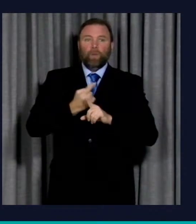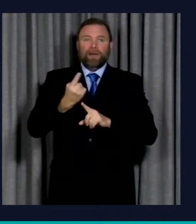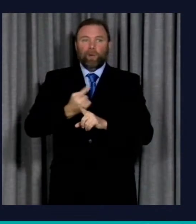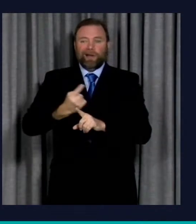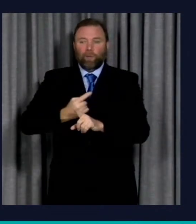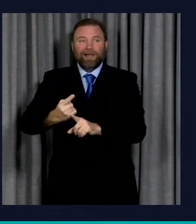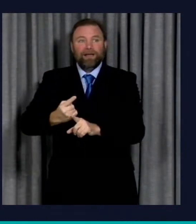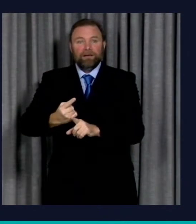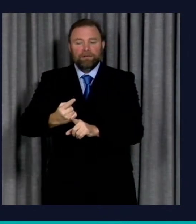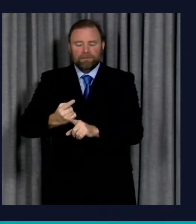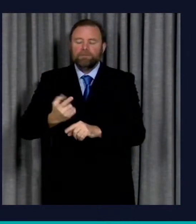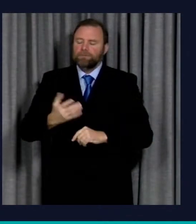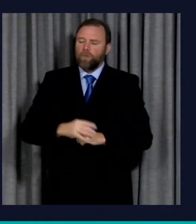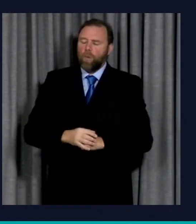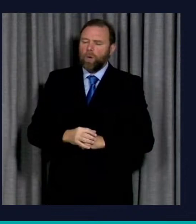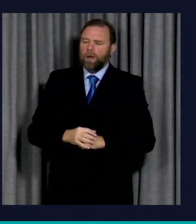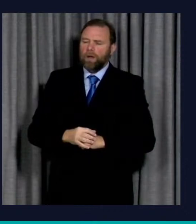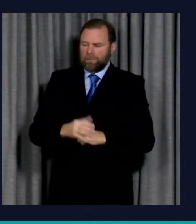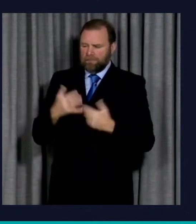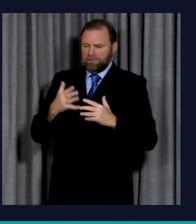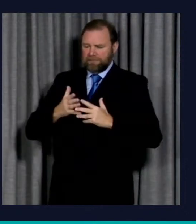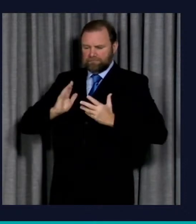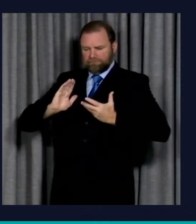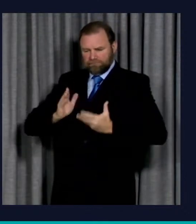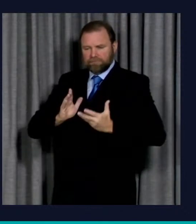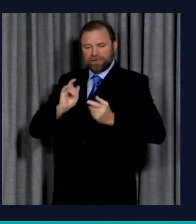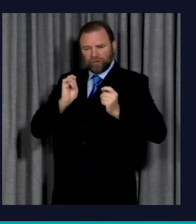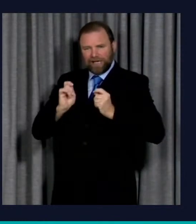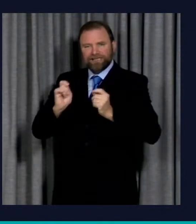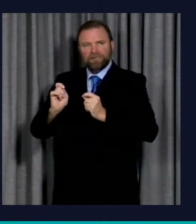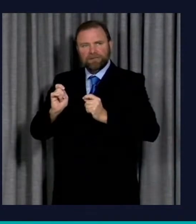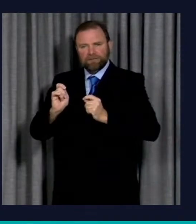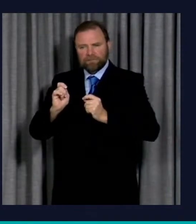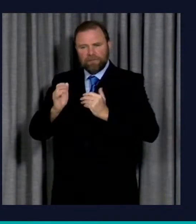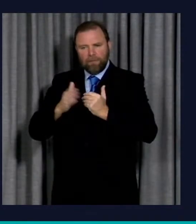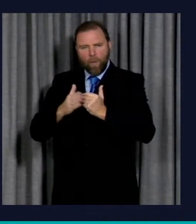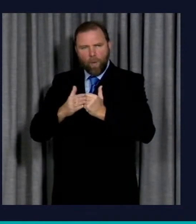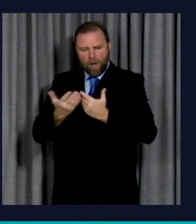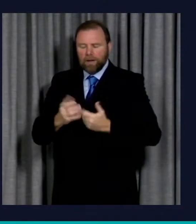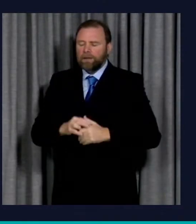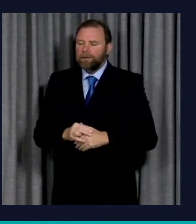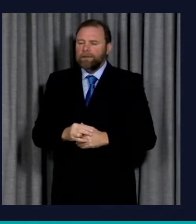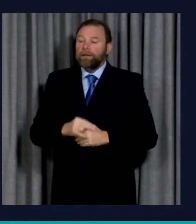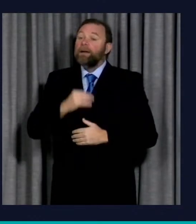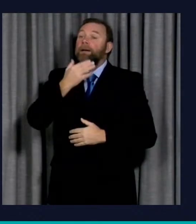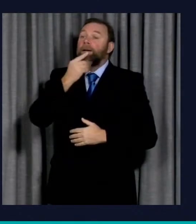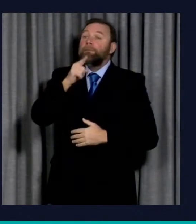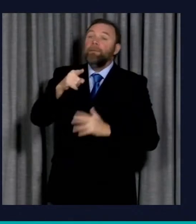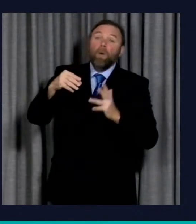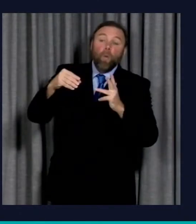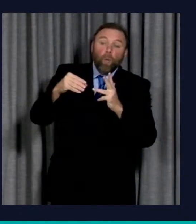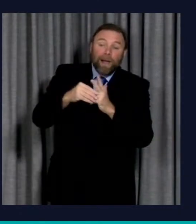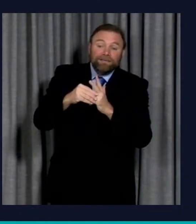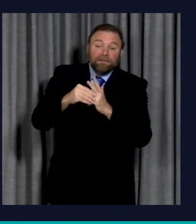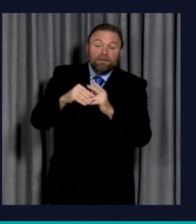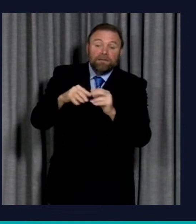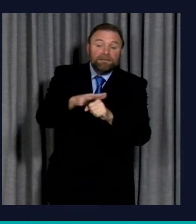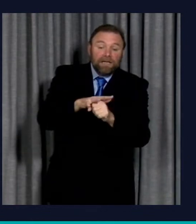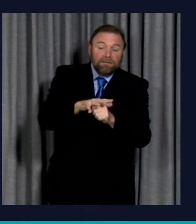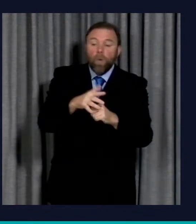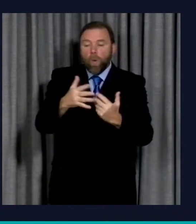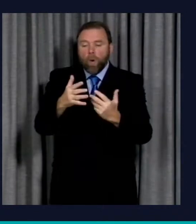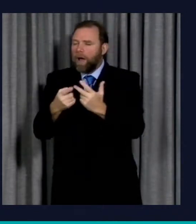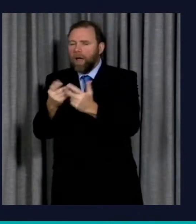and introducing changes where we need to do so. So people in the wedding sector and others can